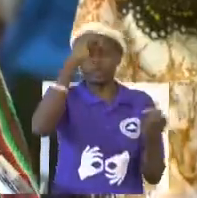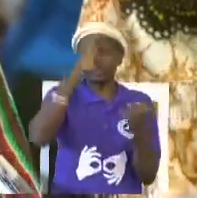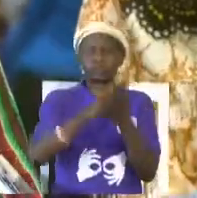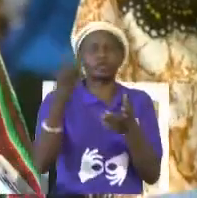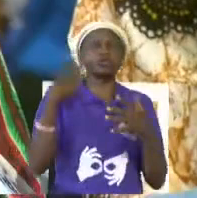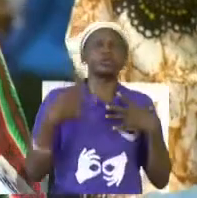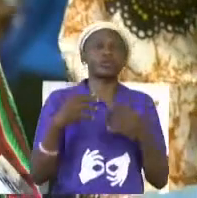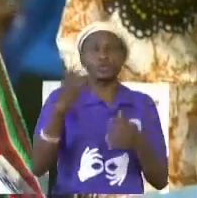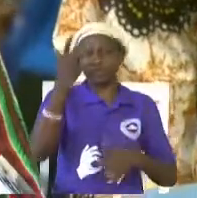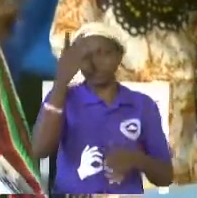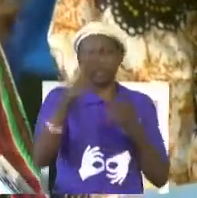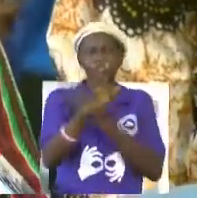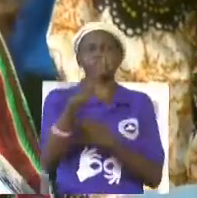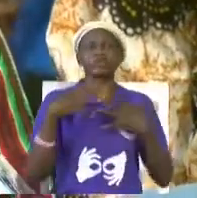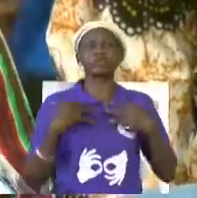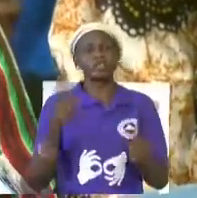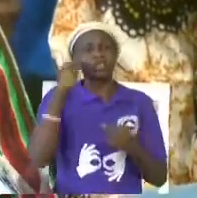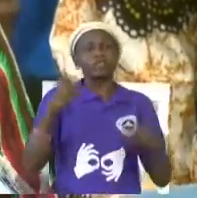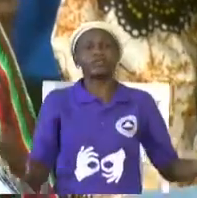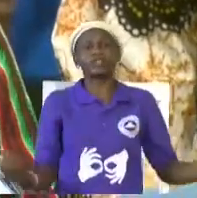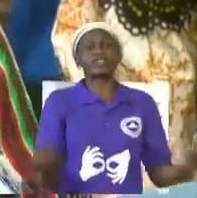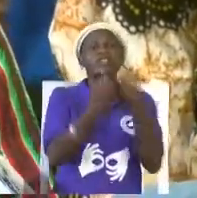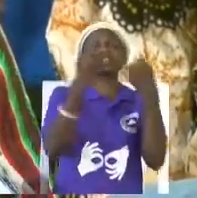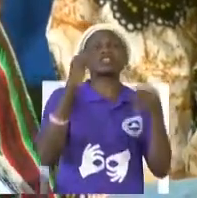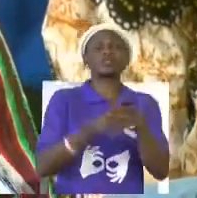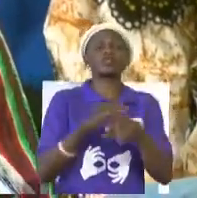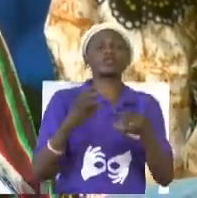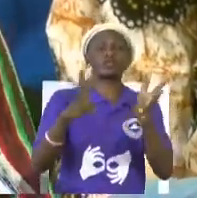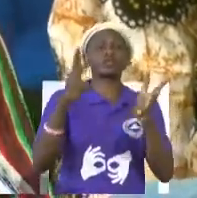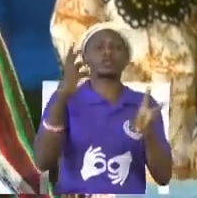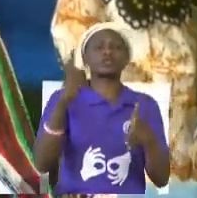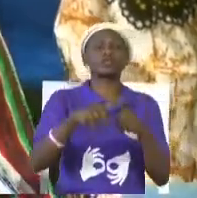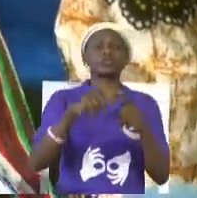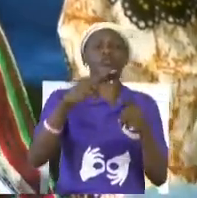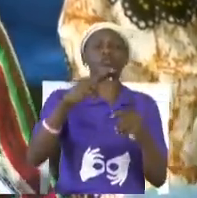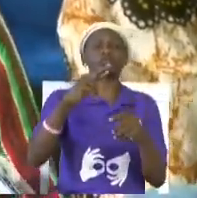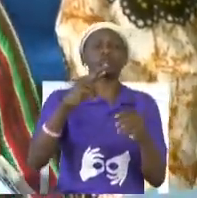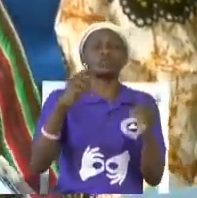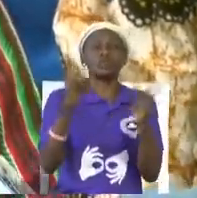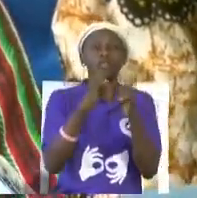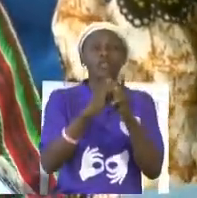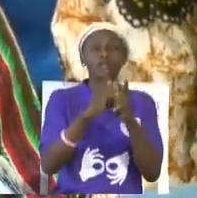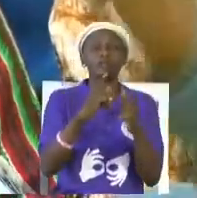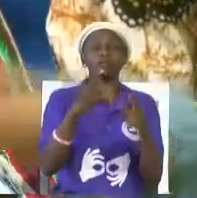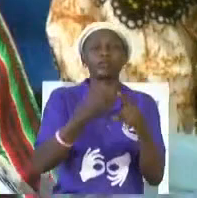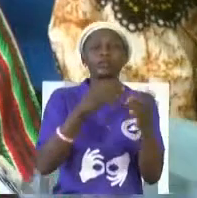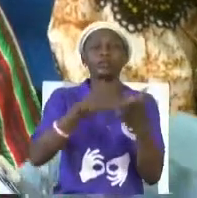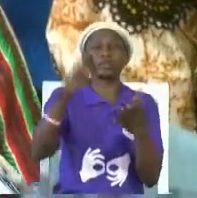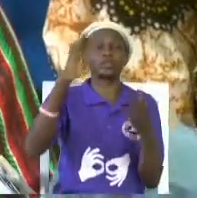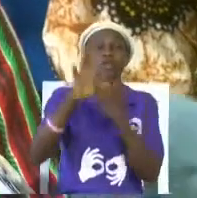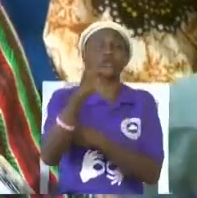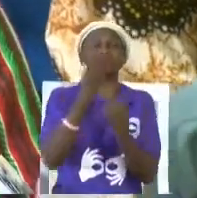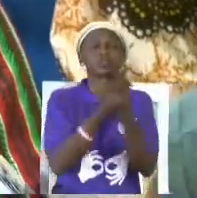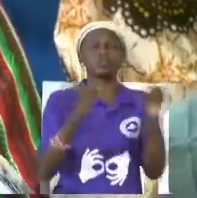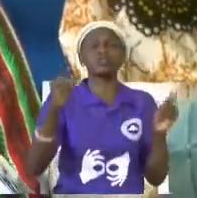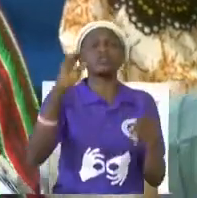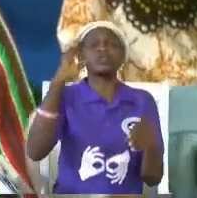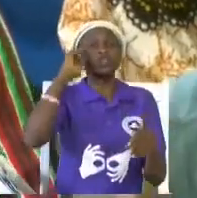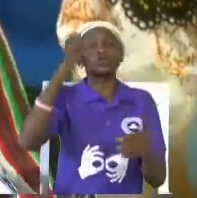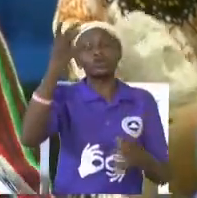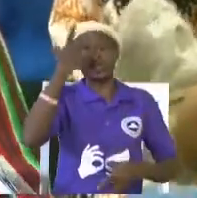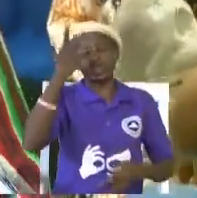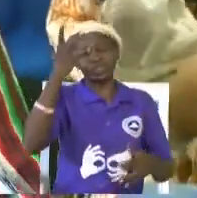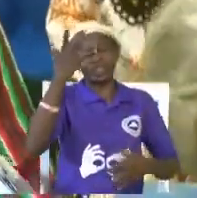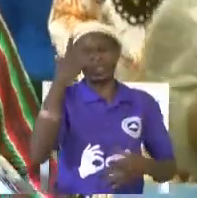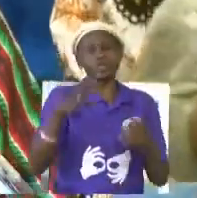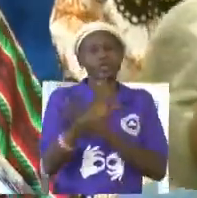God healed him. He had an accident on his way from Redemption Camp to Benin. God delivered him. I was sick and God healed me also.